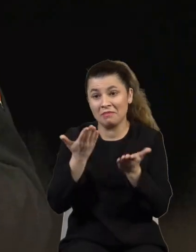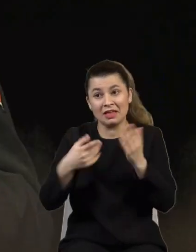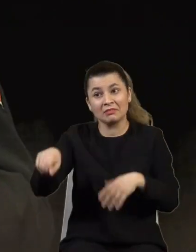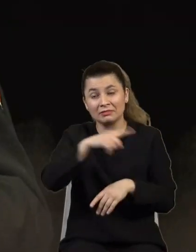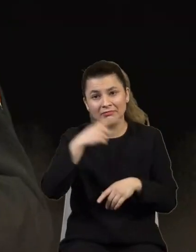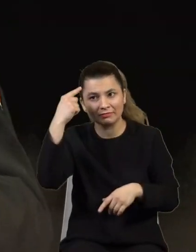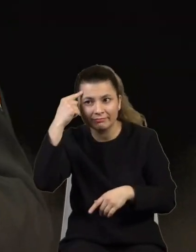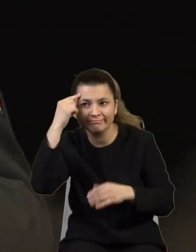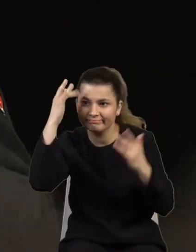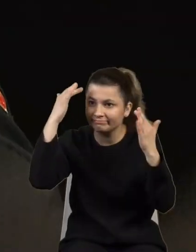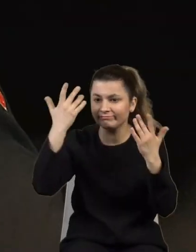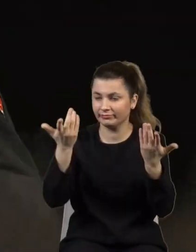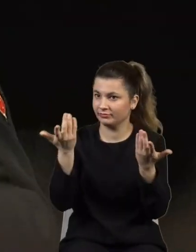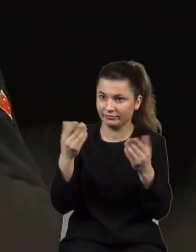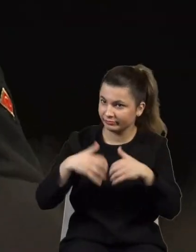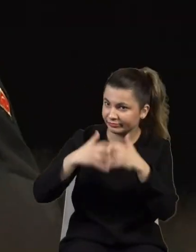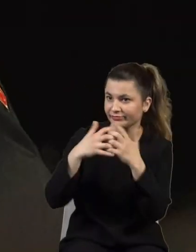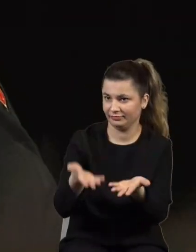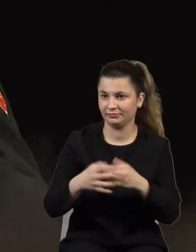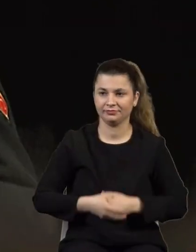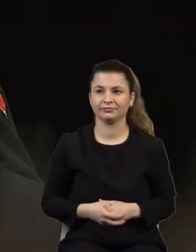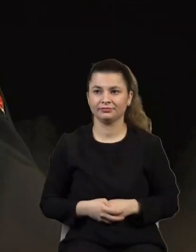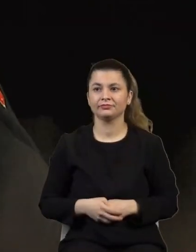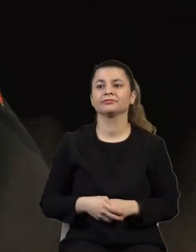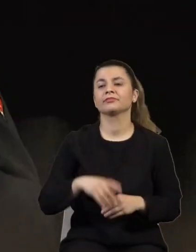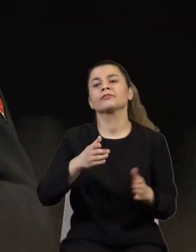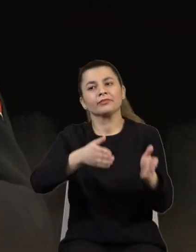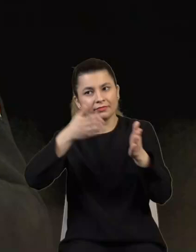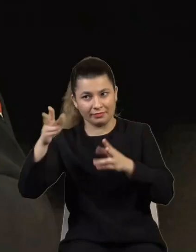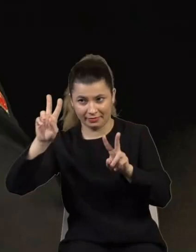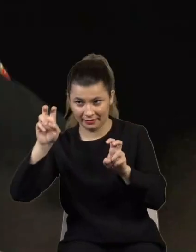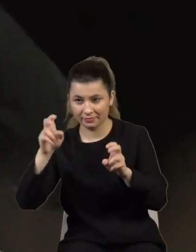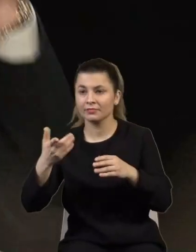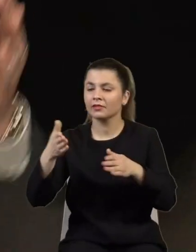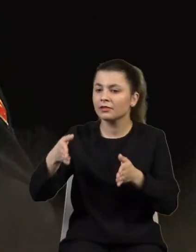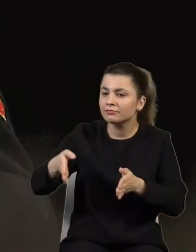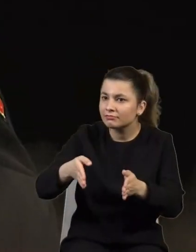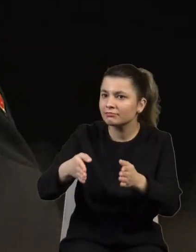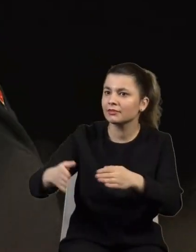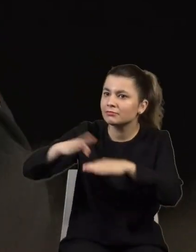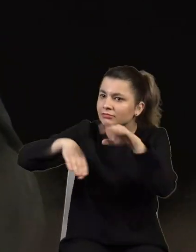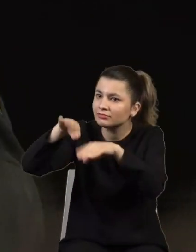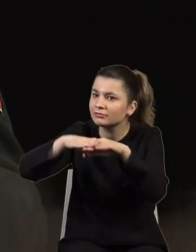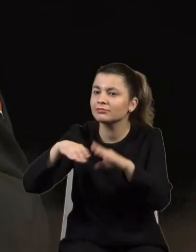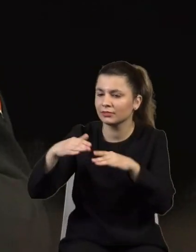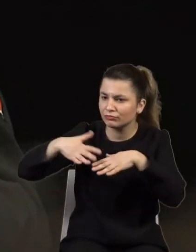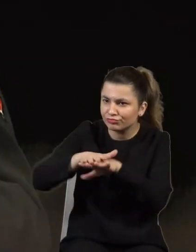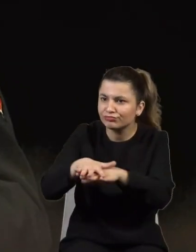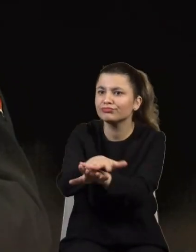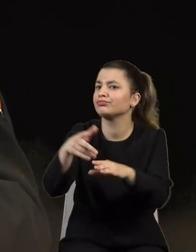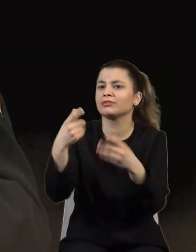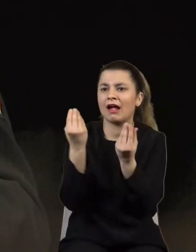talk about infrastructure, we all know railways, the roads, inland waterways when we think of Europe. But when we talk